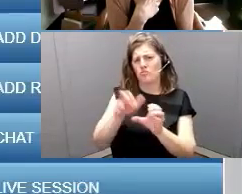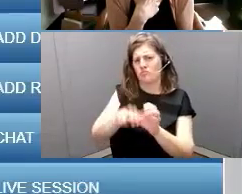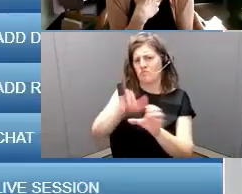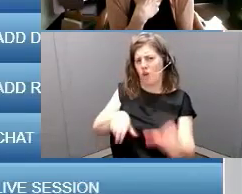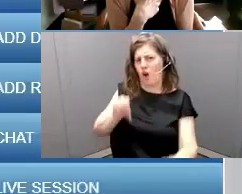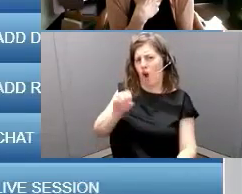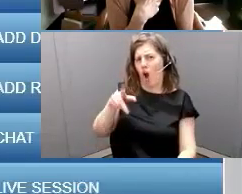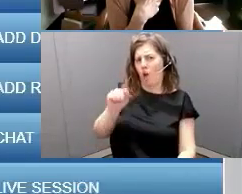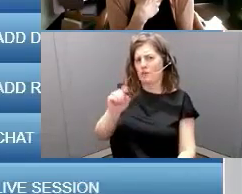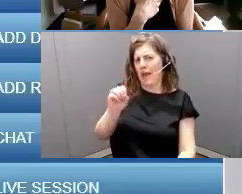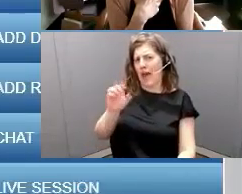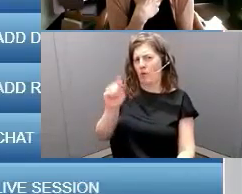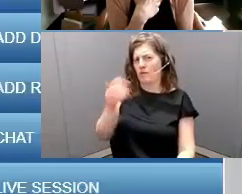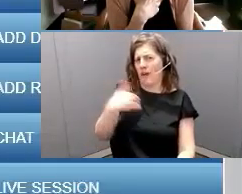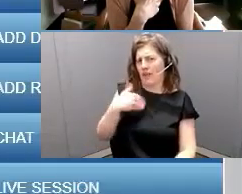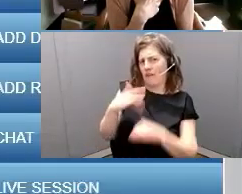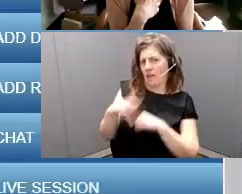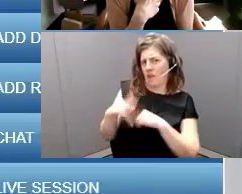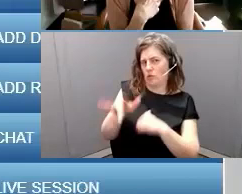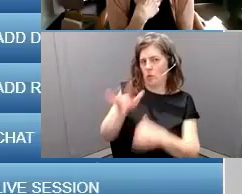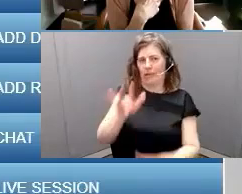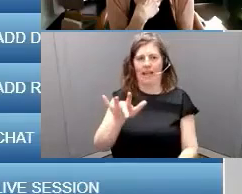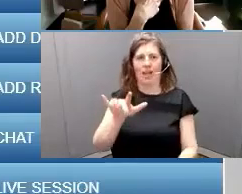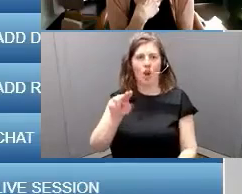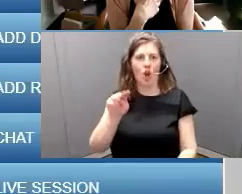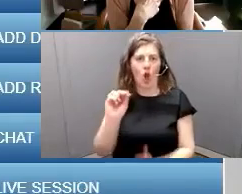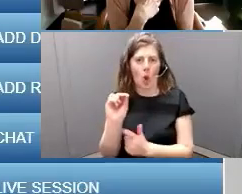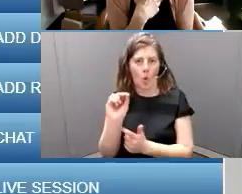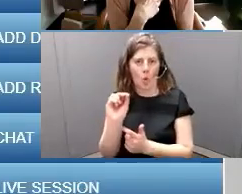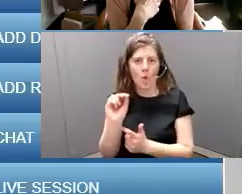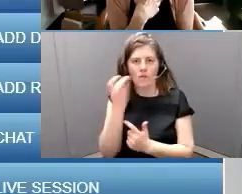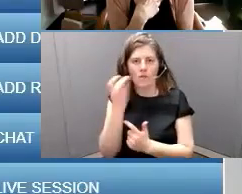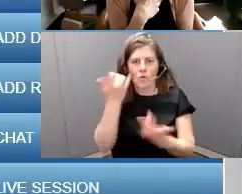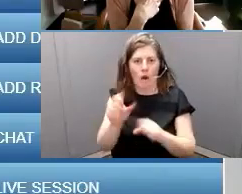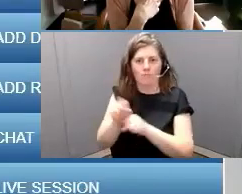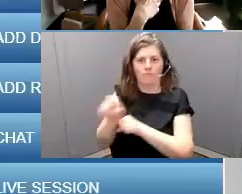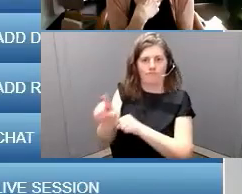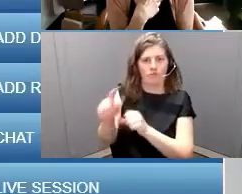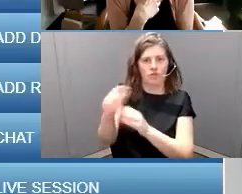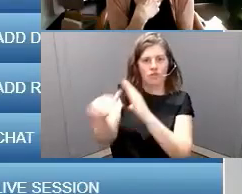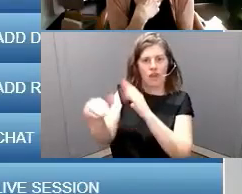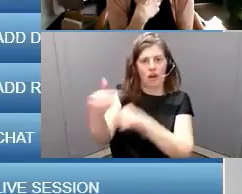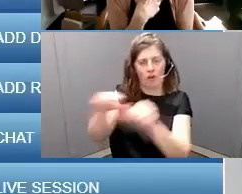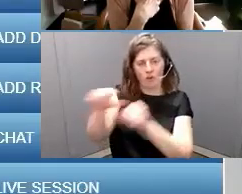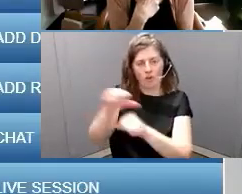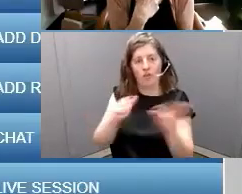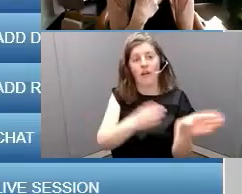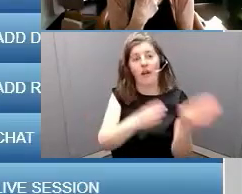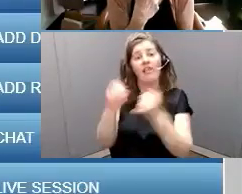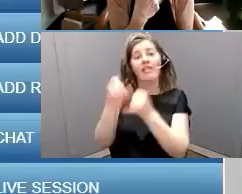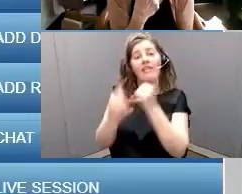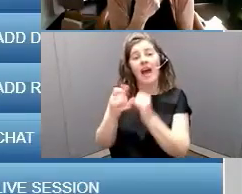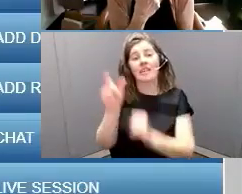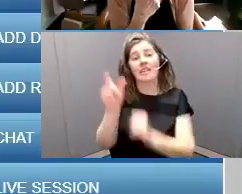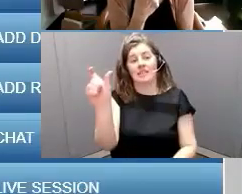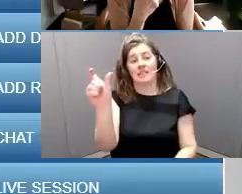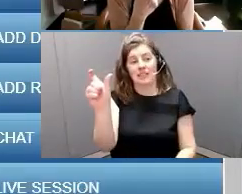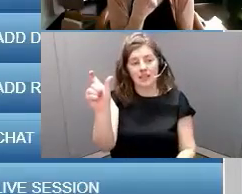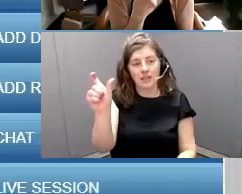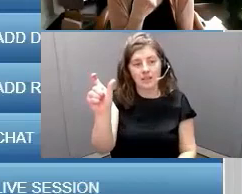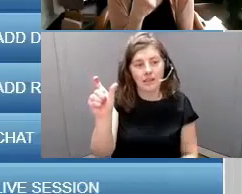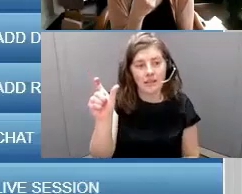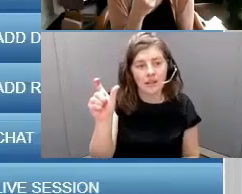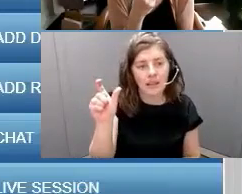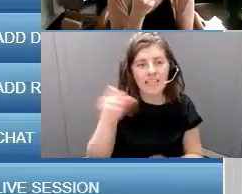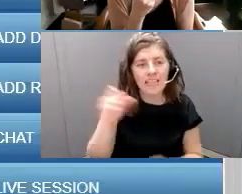of having that there. So go in here and click no. The last tab in the My Settings button is statistics.